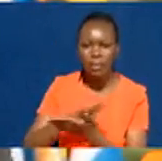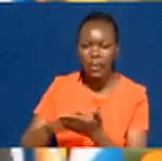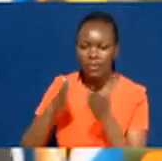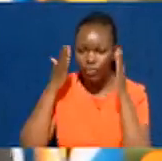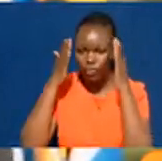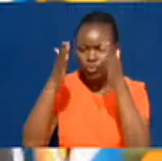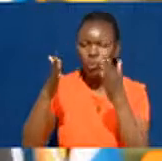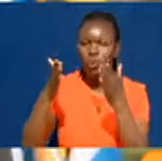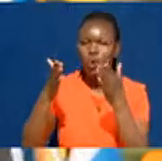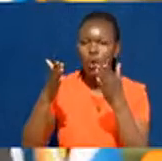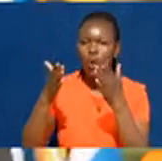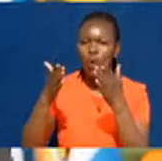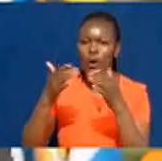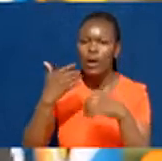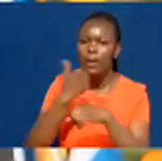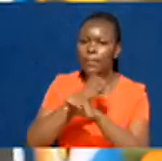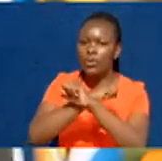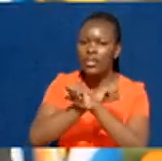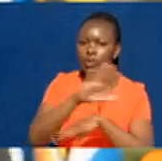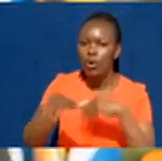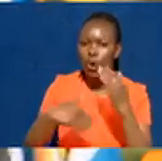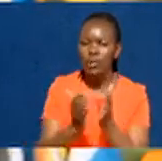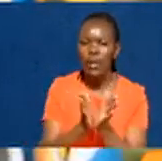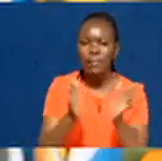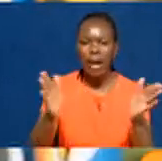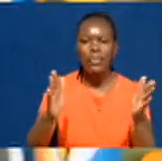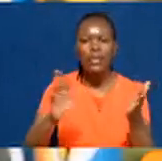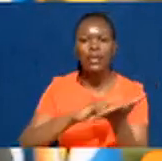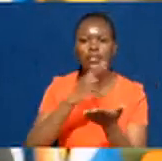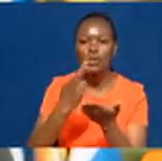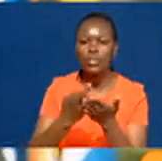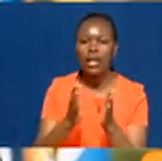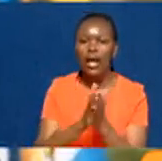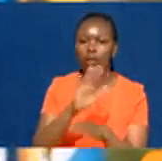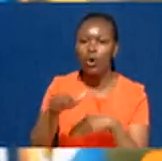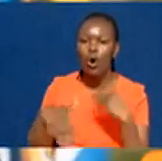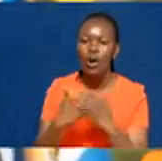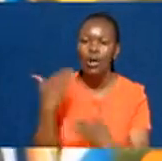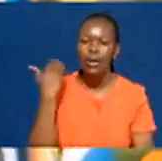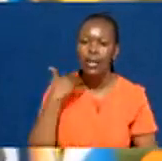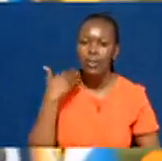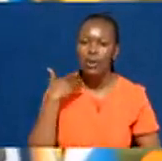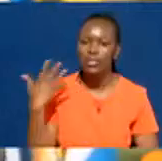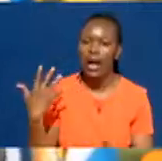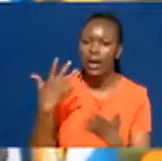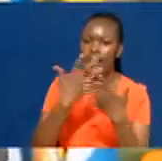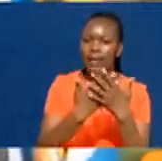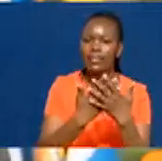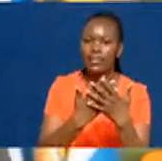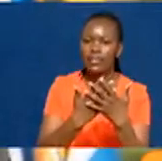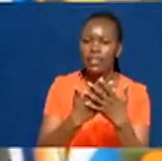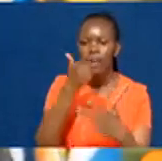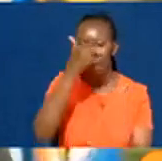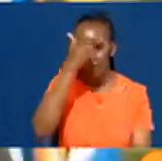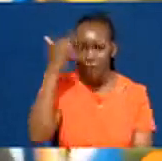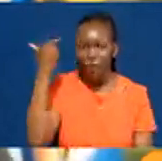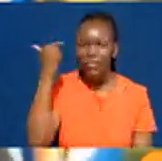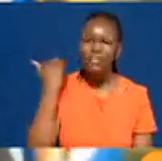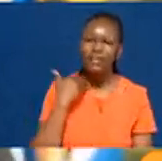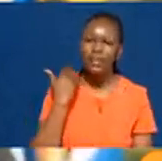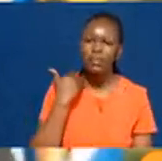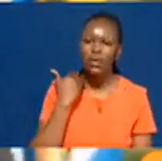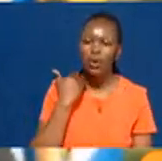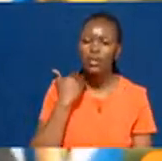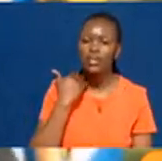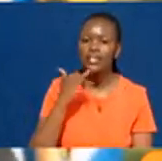that public resources are protected and criminals are brought to book. The criminal justice system will never